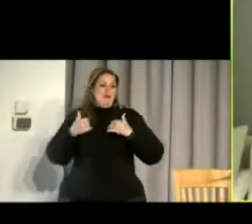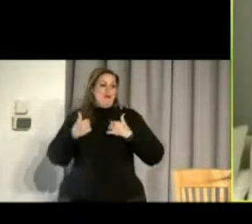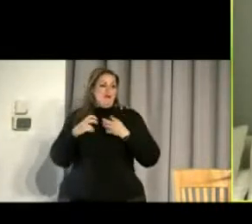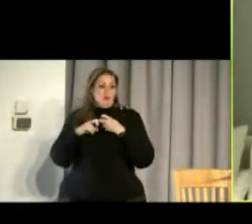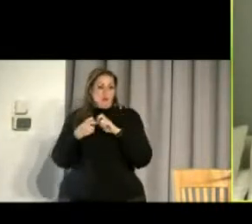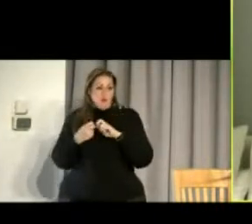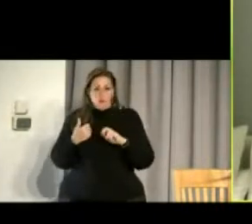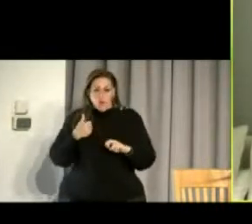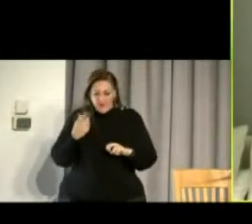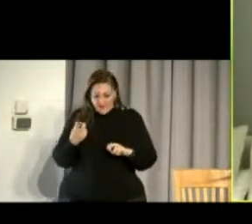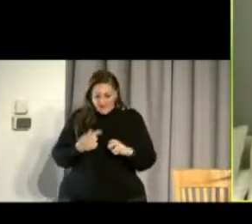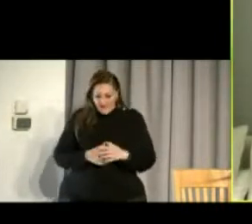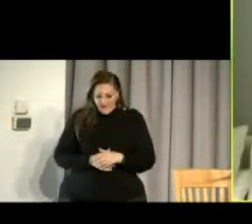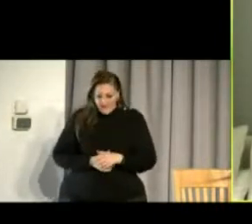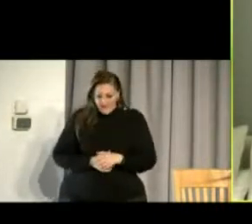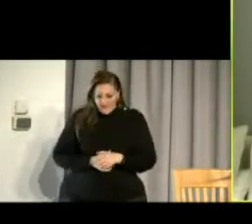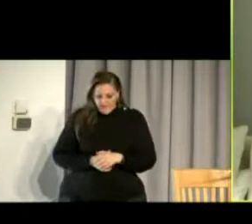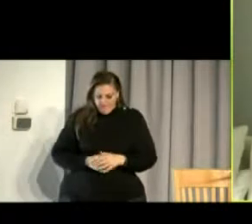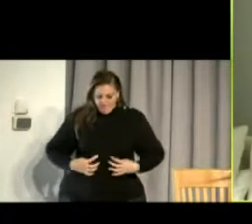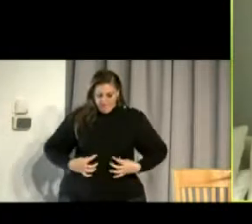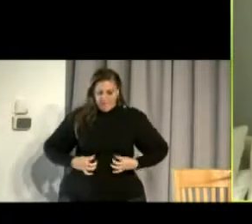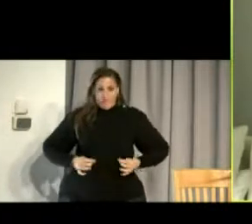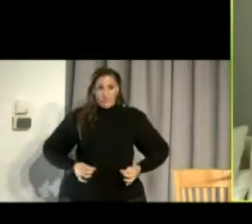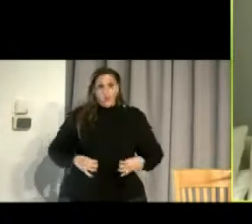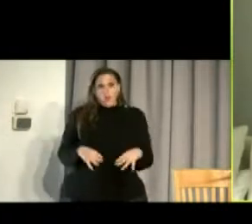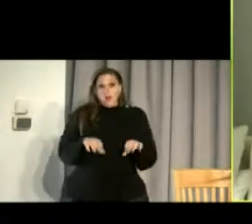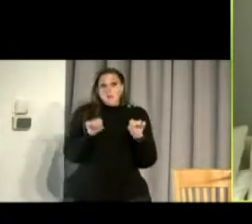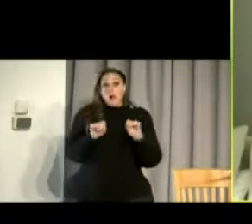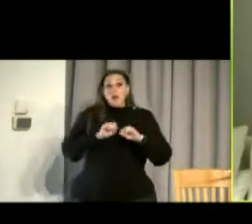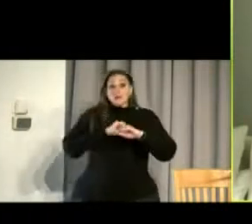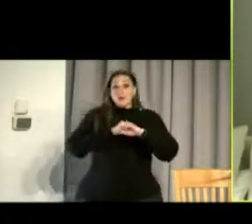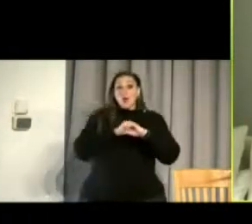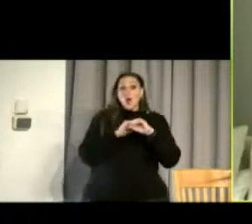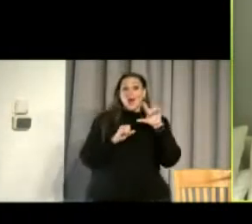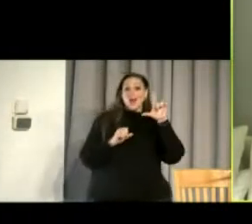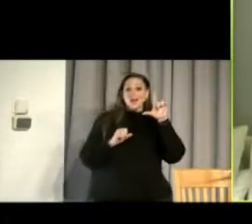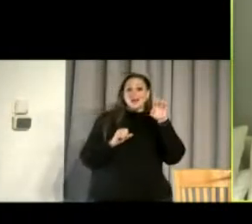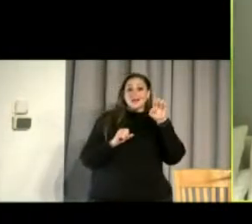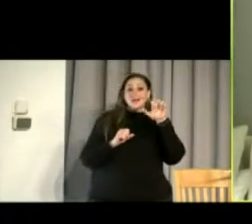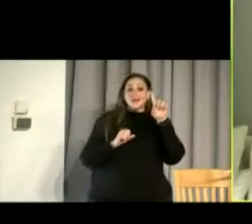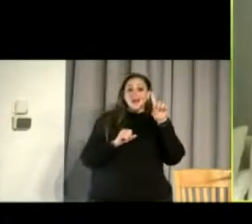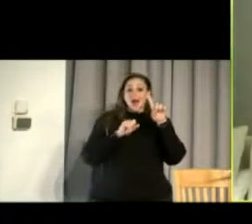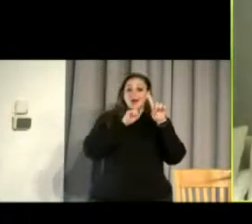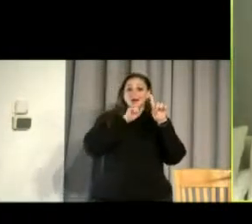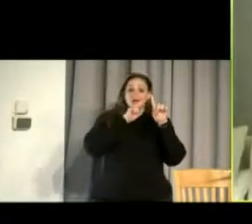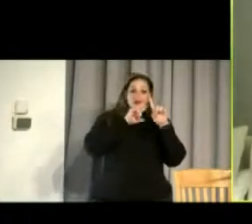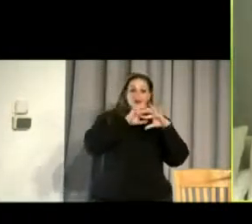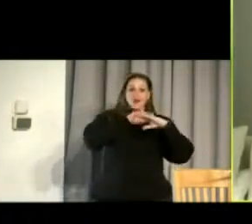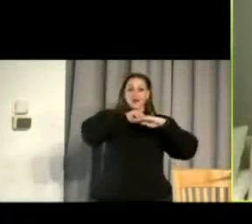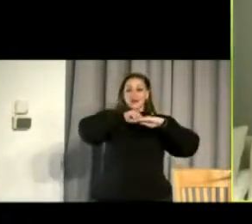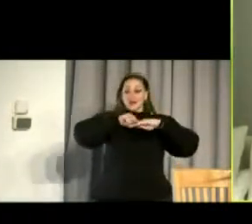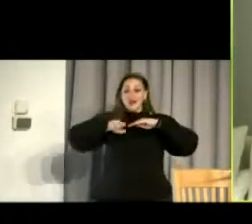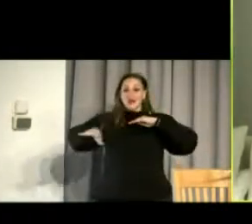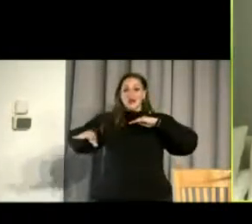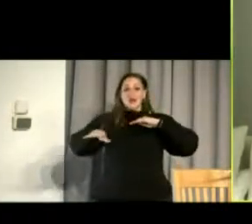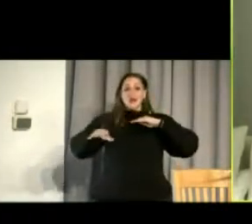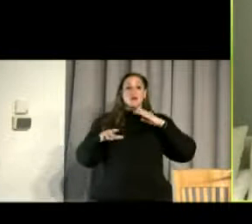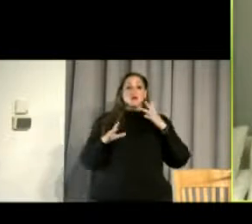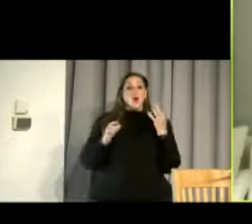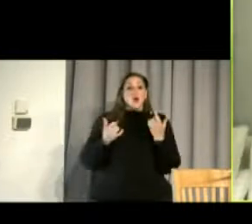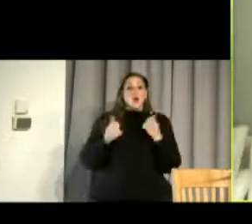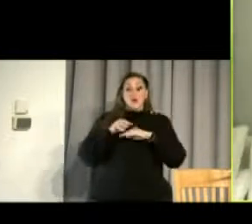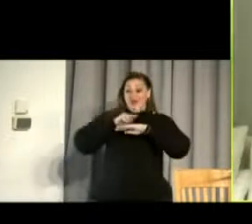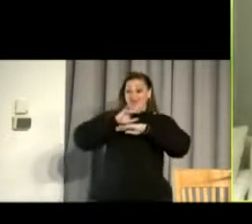restate that. We have a problem with possible lead contamination. We have a problem with contamination of our water from